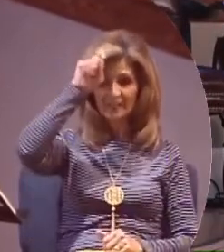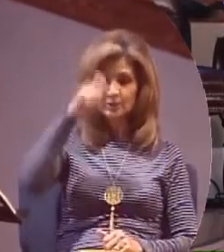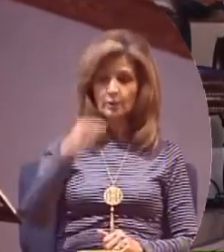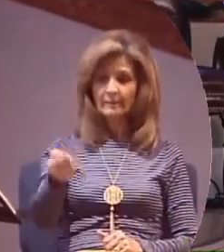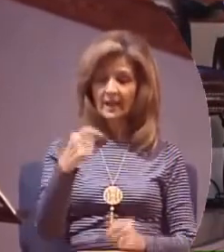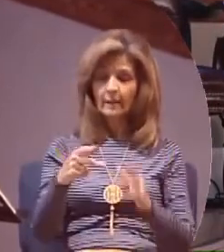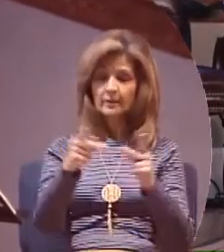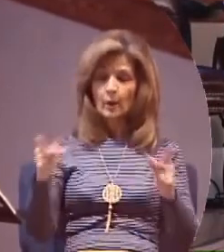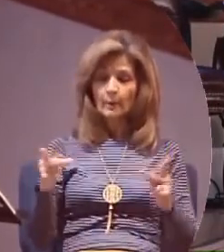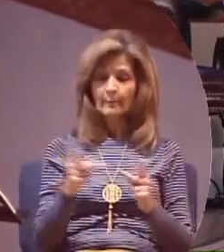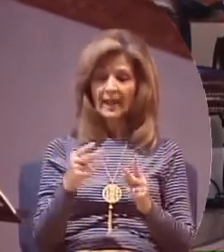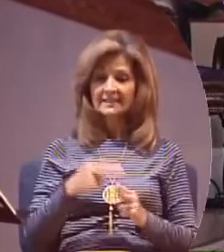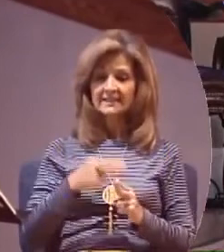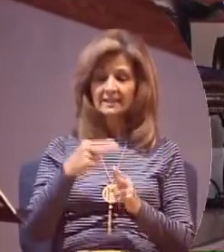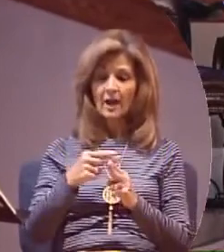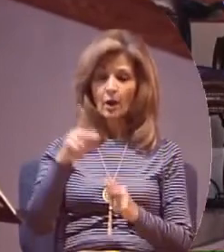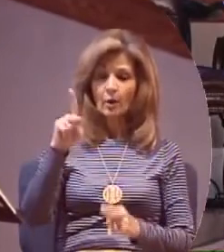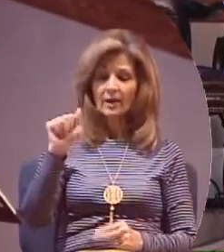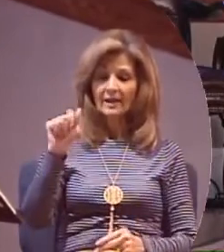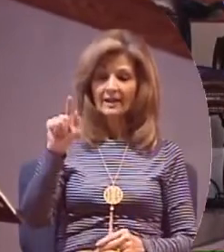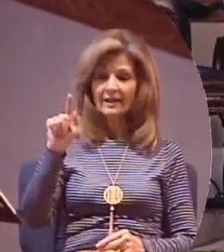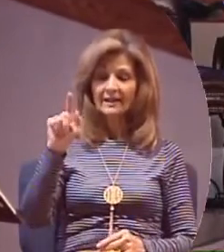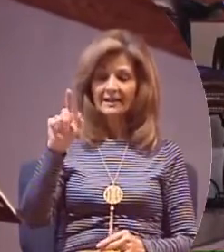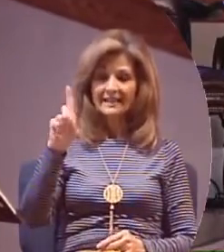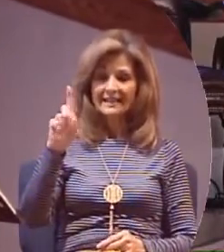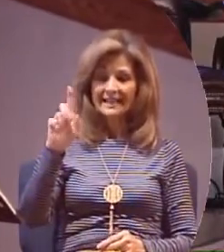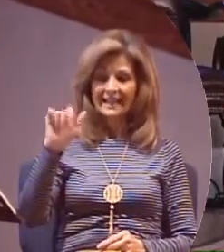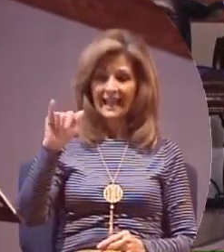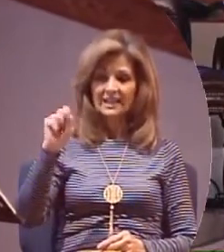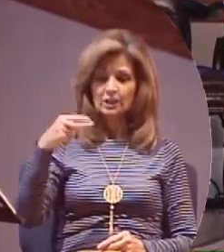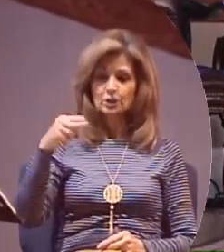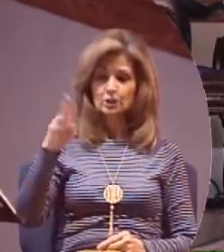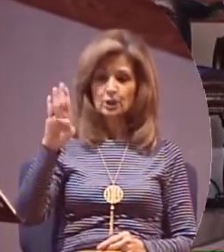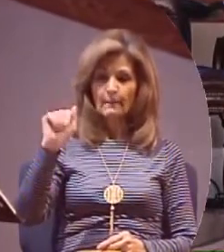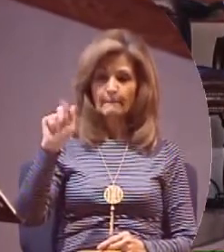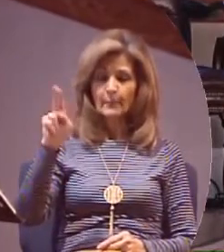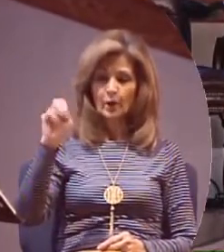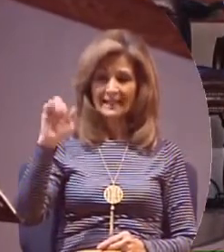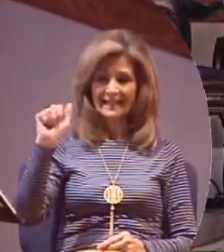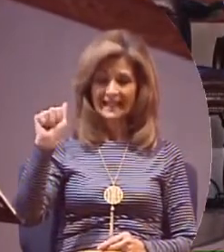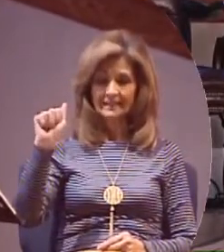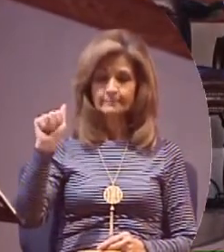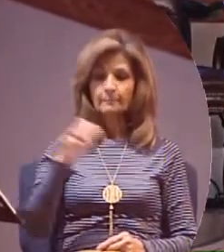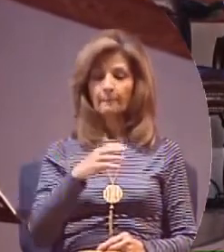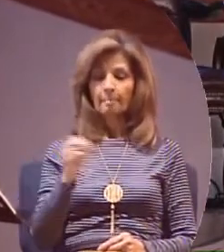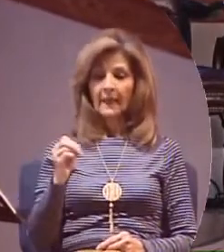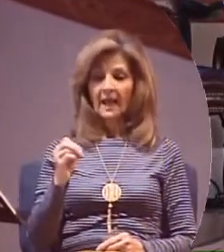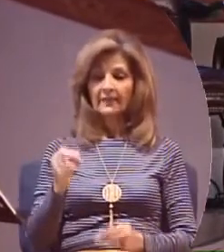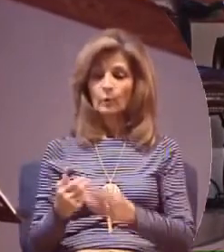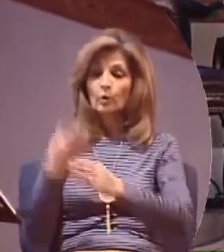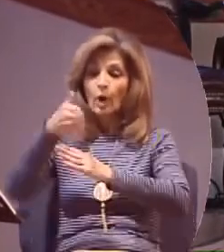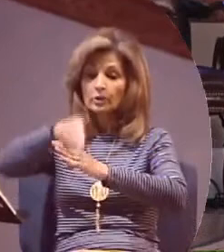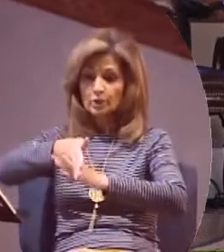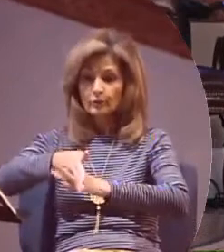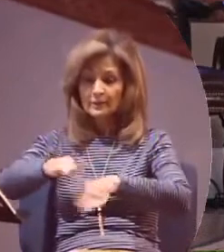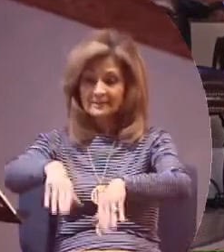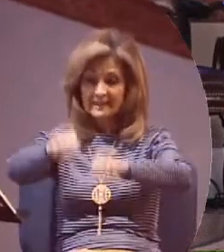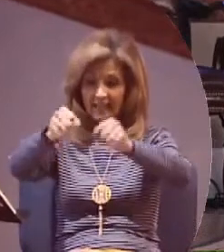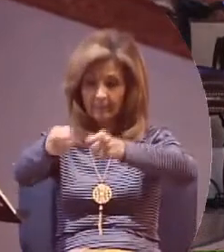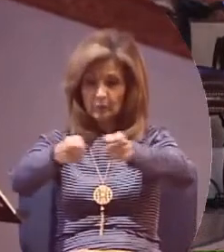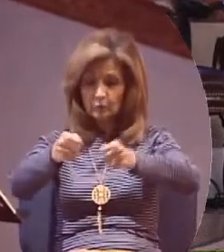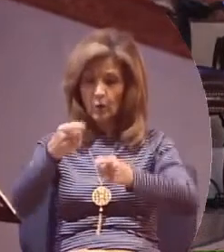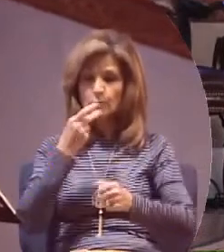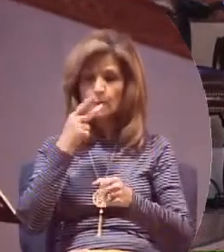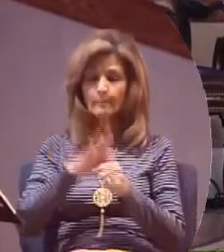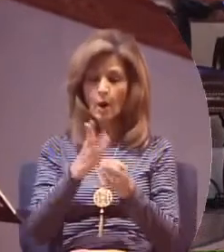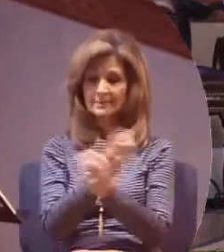this place by the name of Kadesh Barnea, that was the place they were to cross over there and then start taking possession of the promised land. Well,